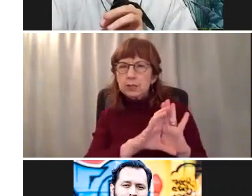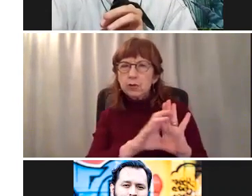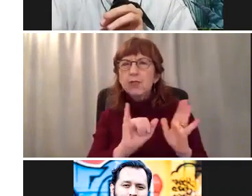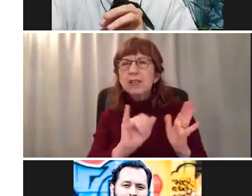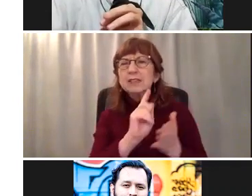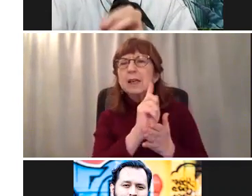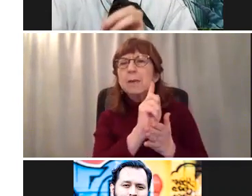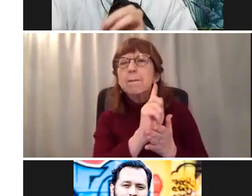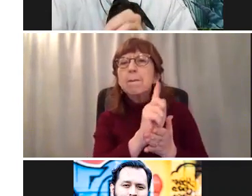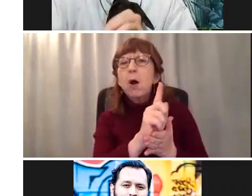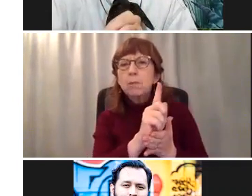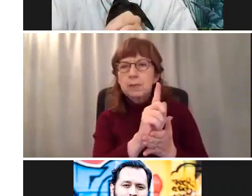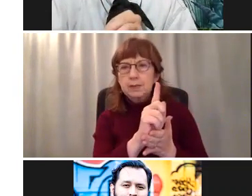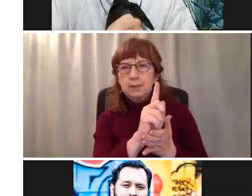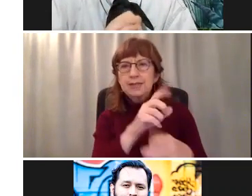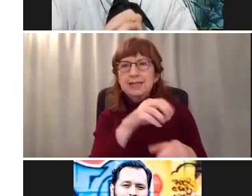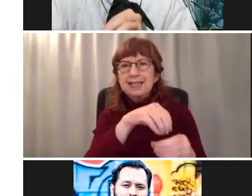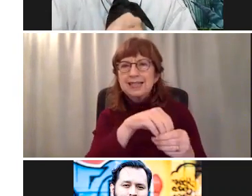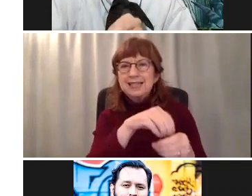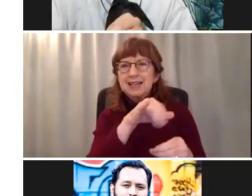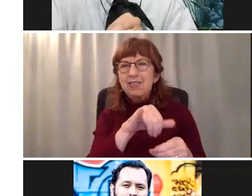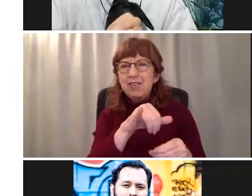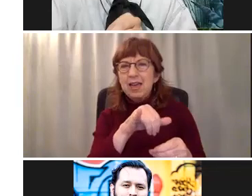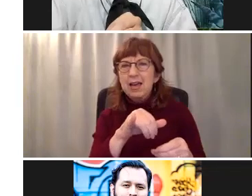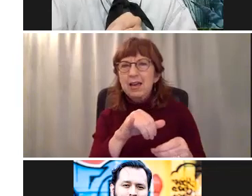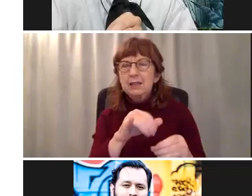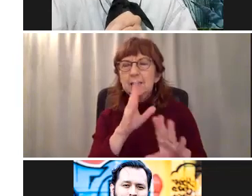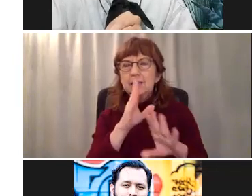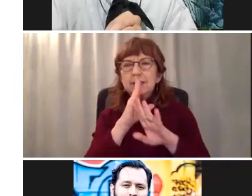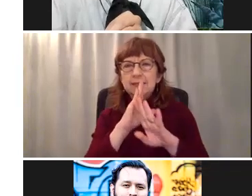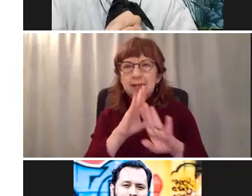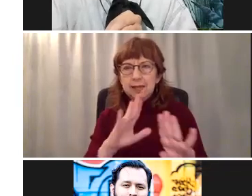moment in that context of tension and silence,